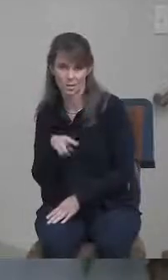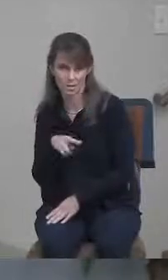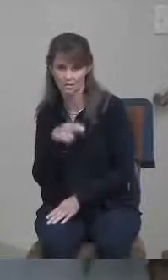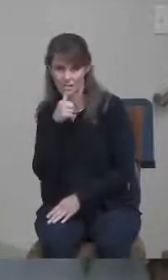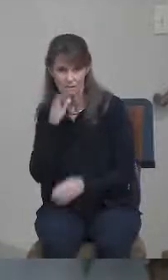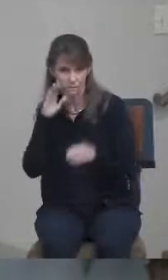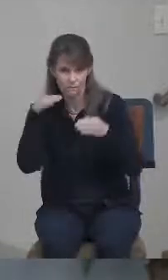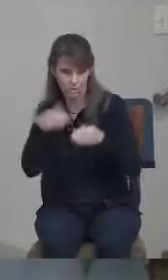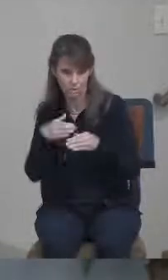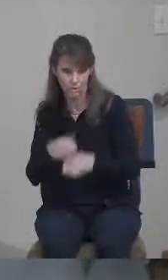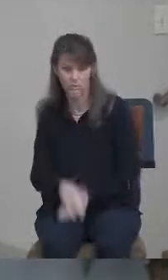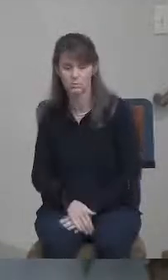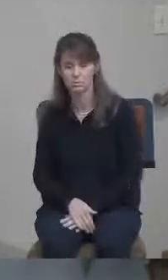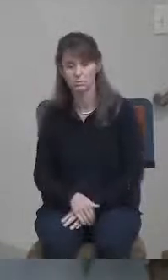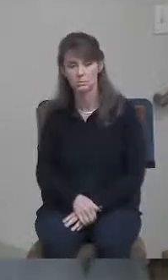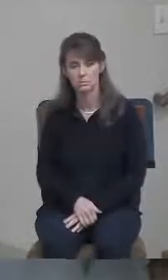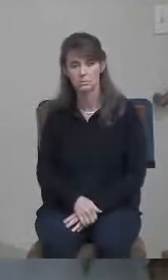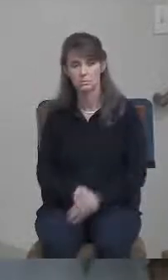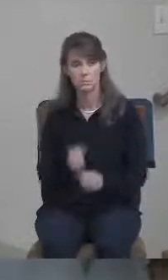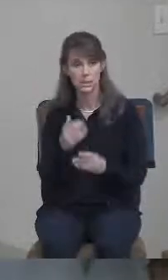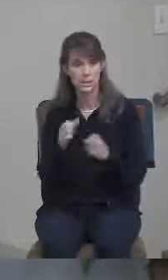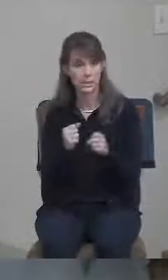ago that in England,